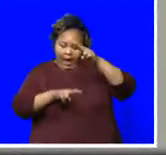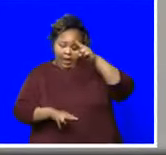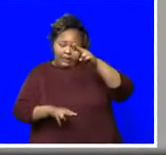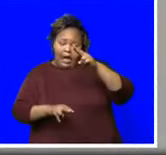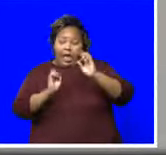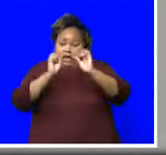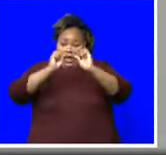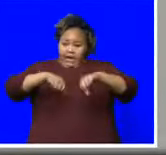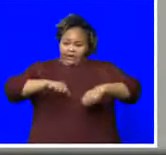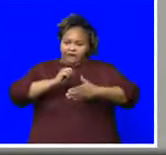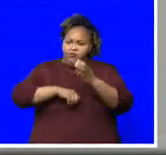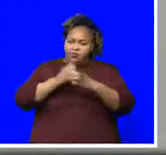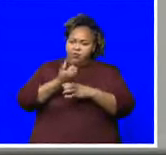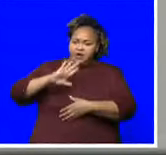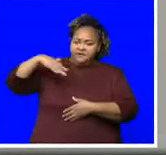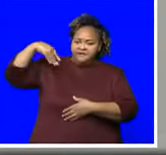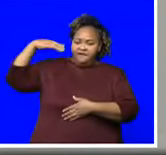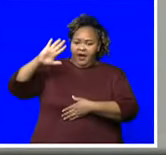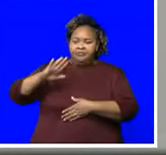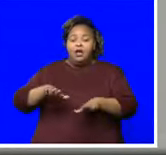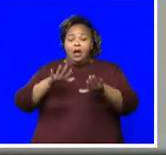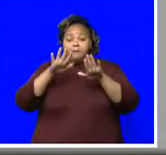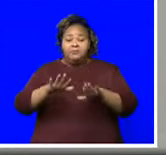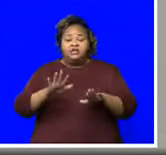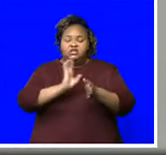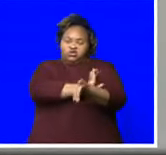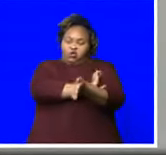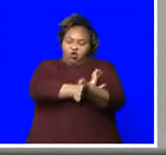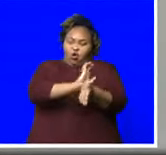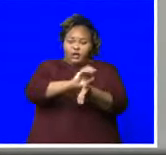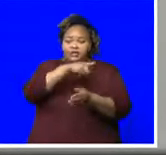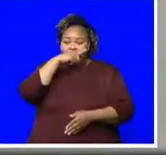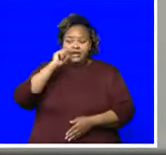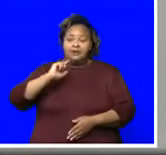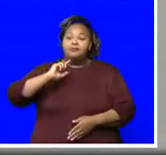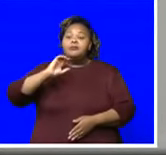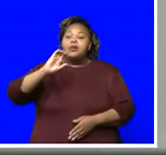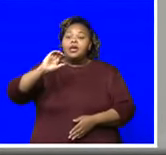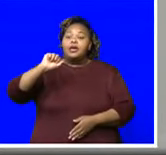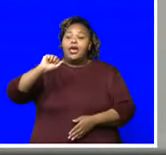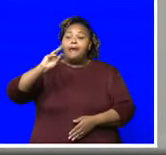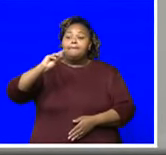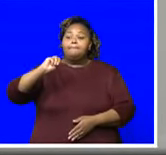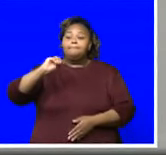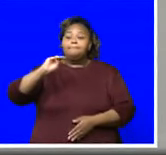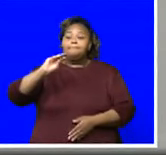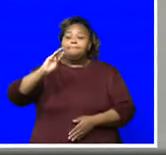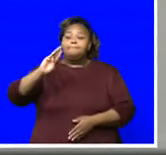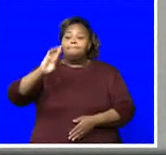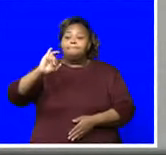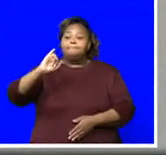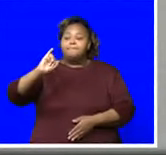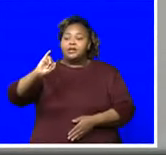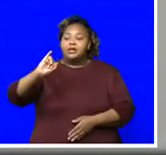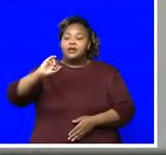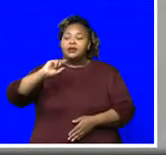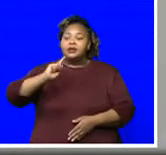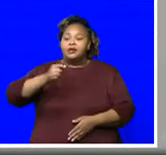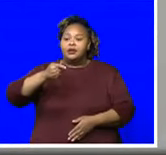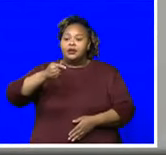Cambridge loku kusho ukuthi sebata ukhona kungena emanyuvesi